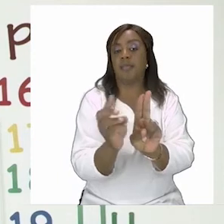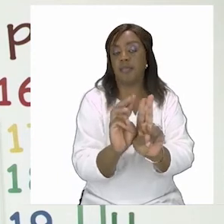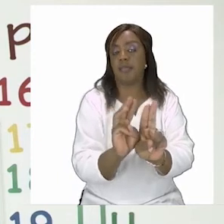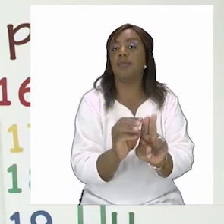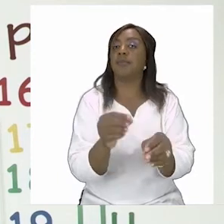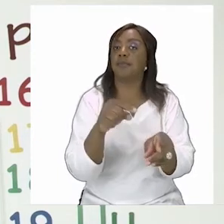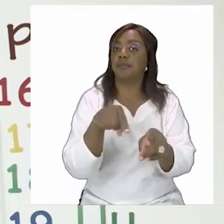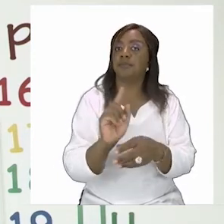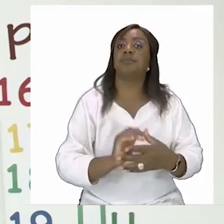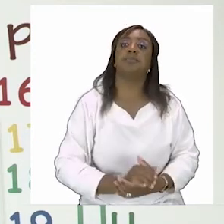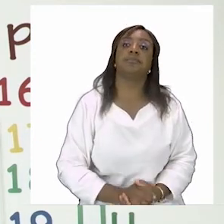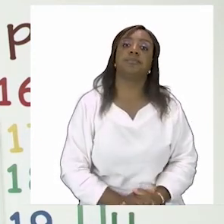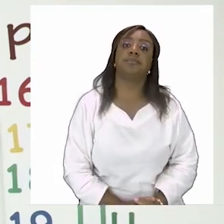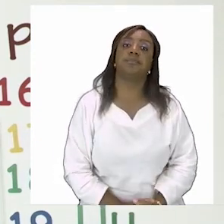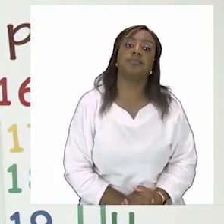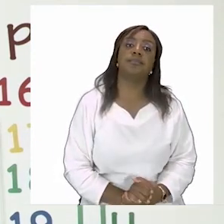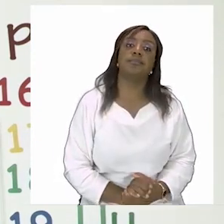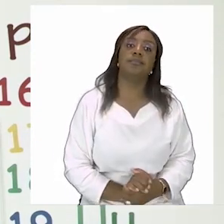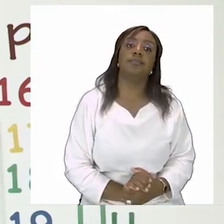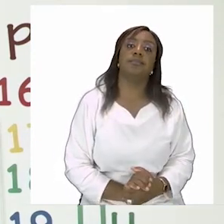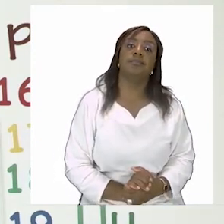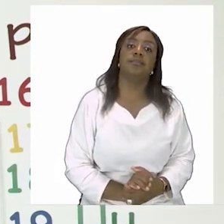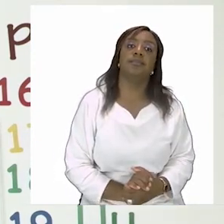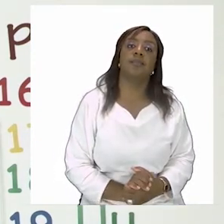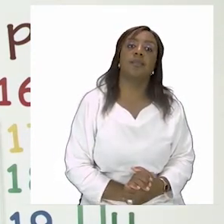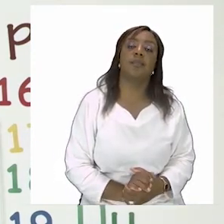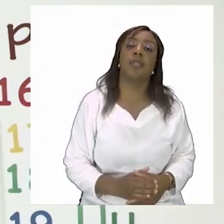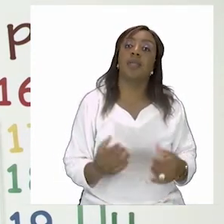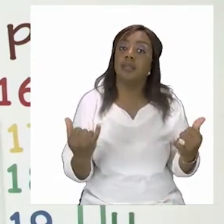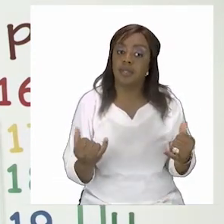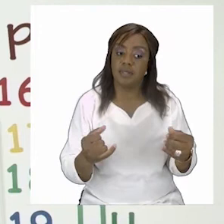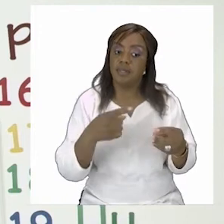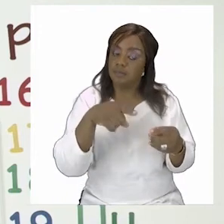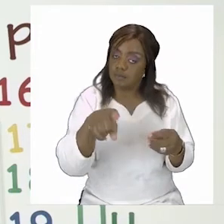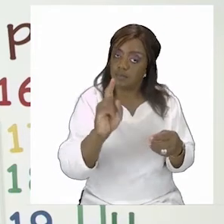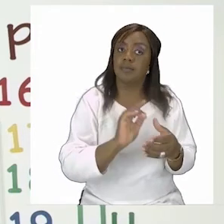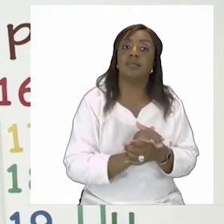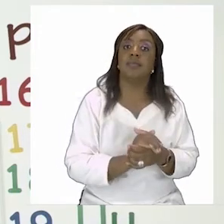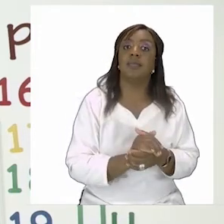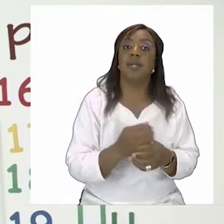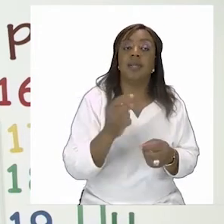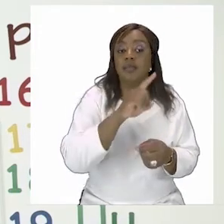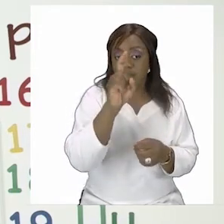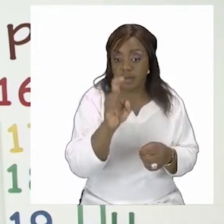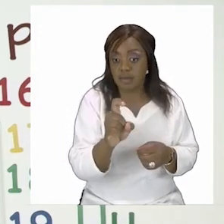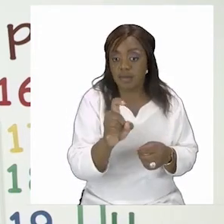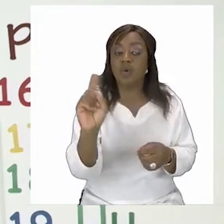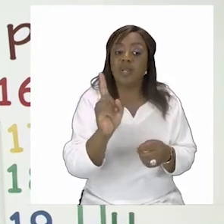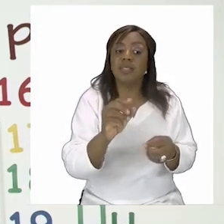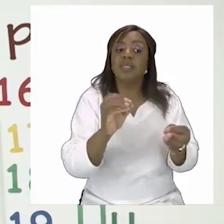3 is before 2. And that is the answer. If I say, what is the